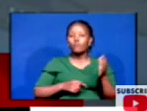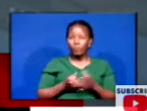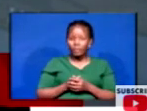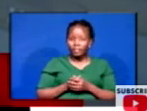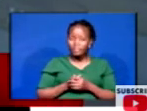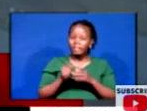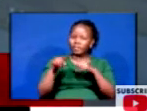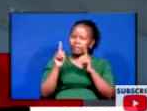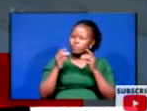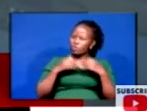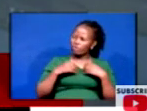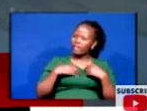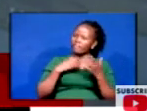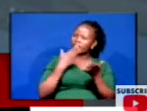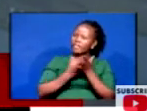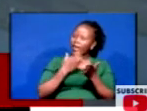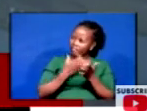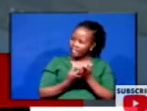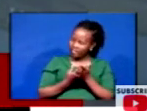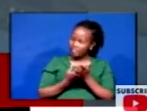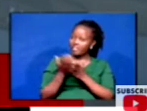fact, evidence that the servers